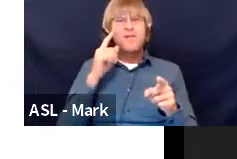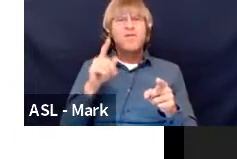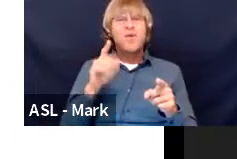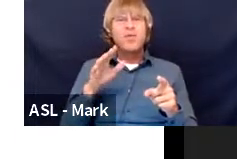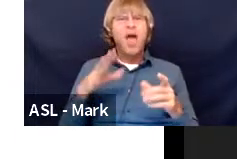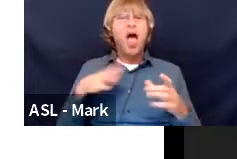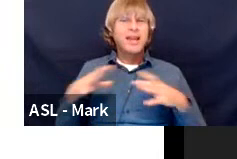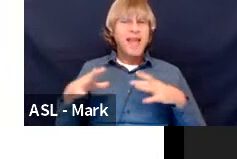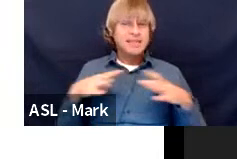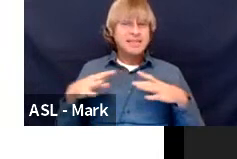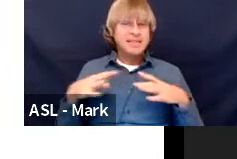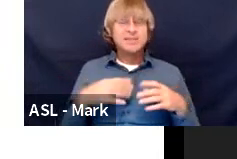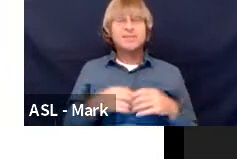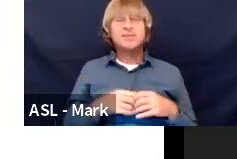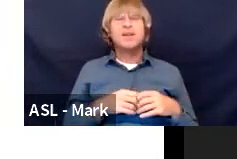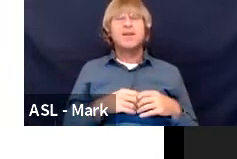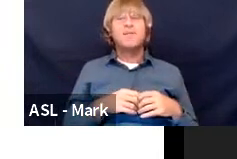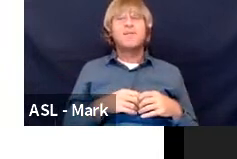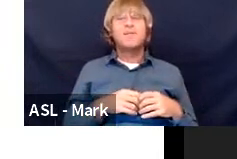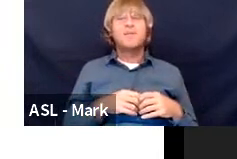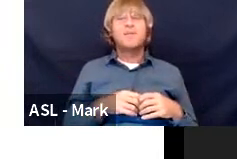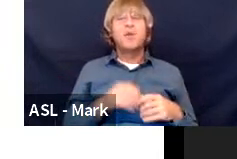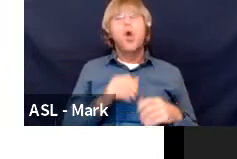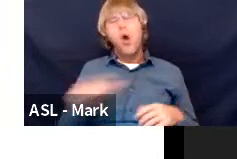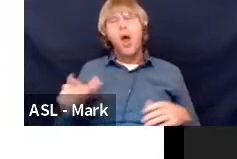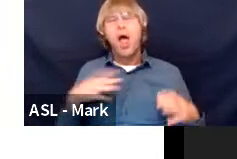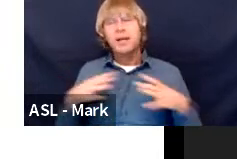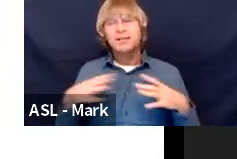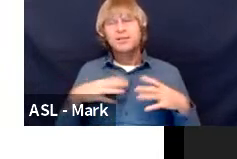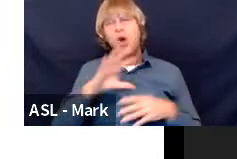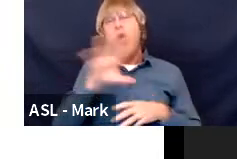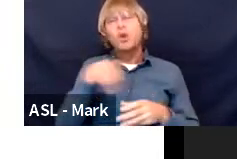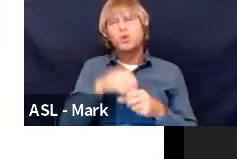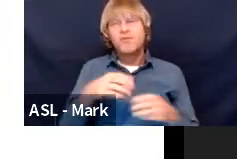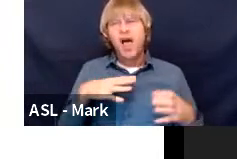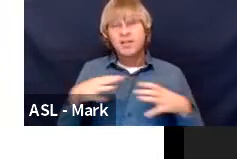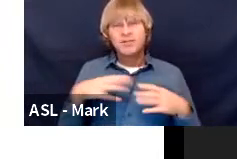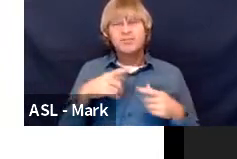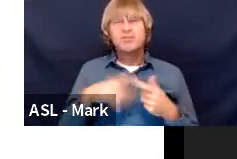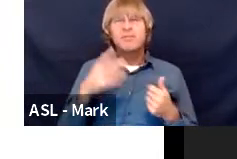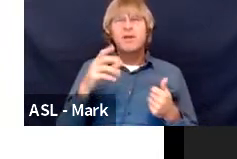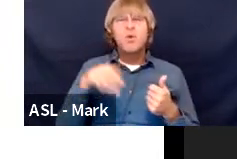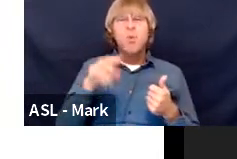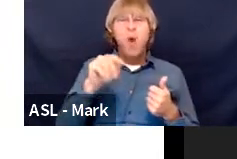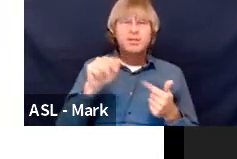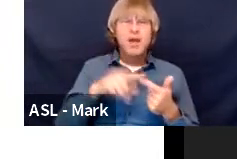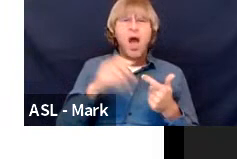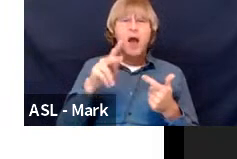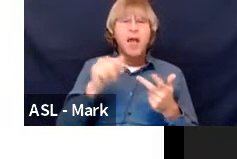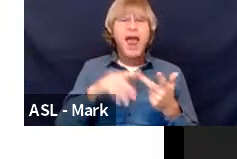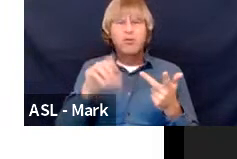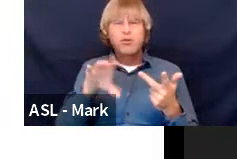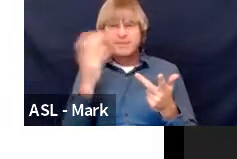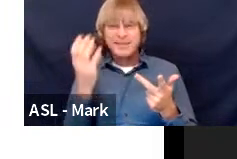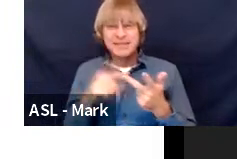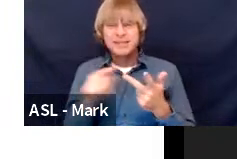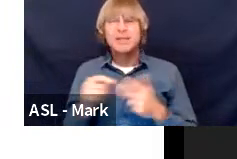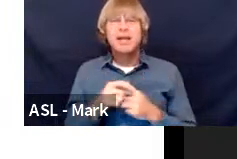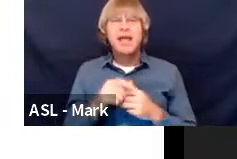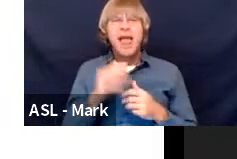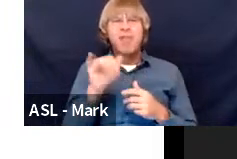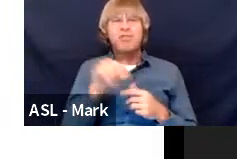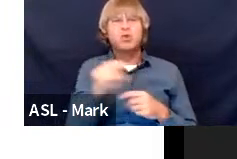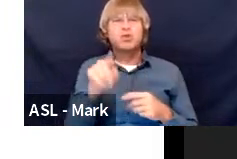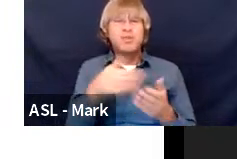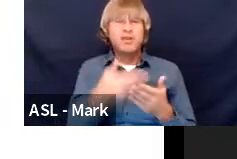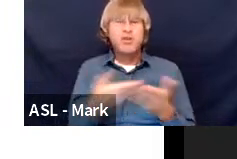the holidays, for all holidays, all inclusive holidays, Hanukkah, Kwanzaa, and Christmas. And these are all